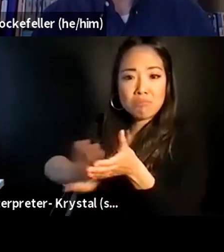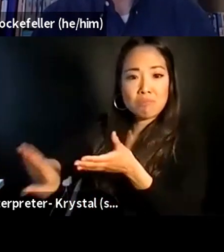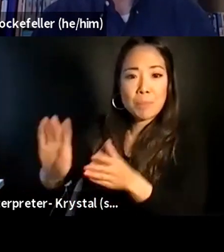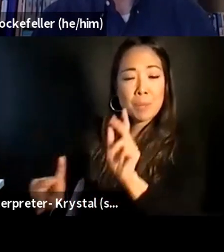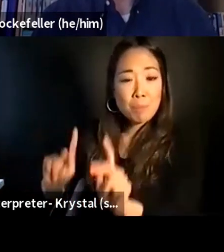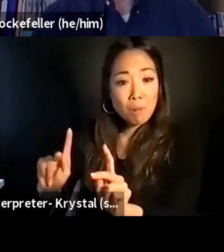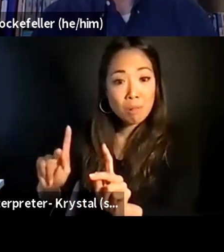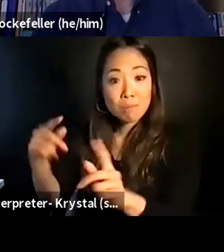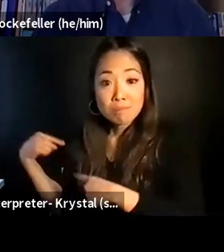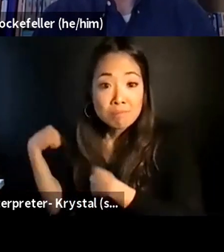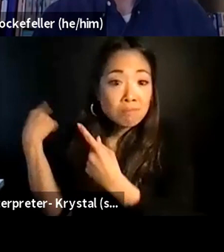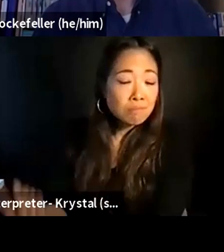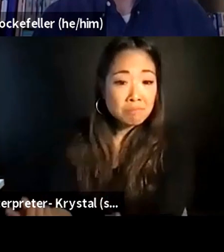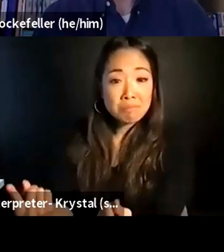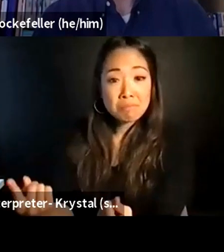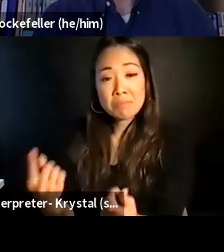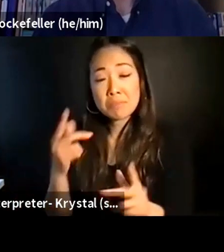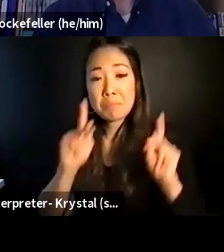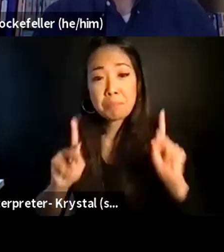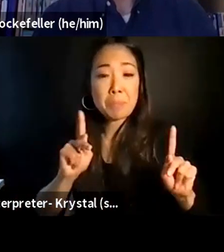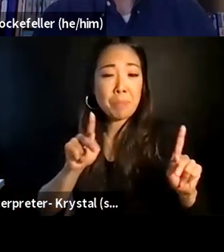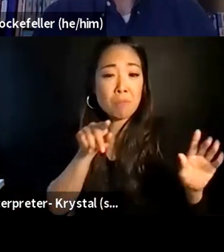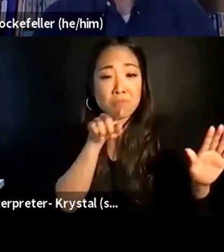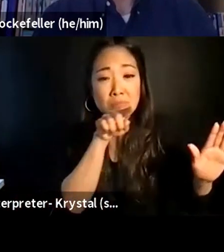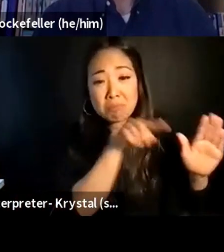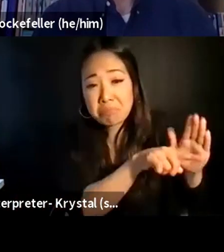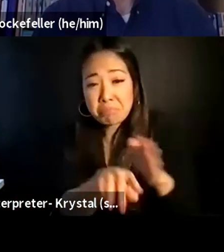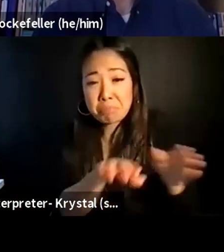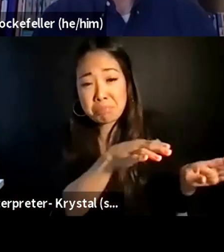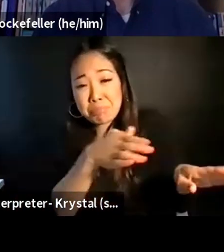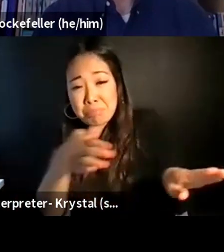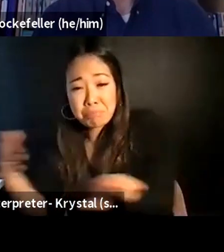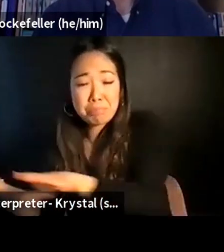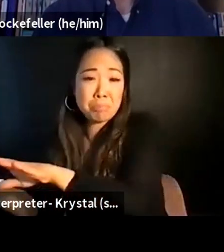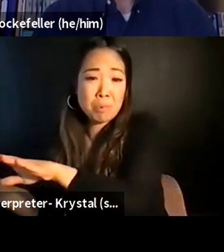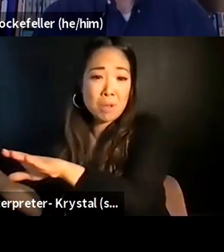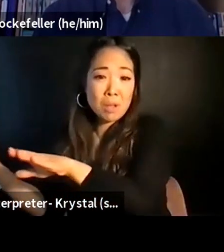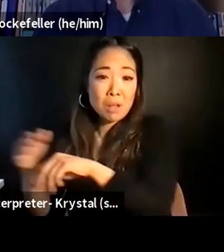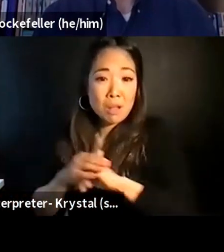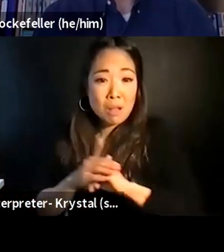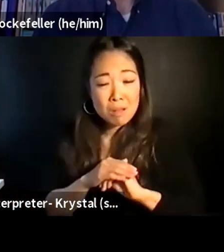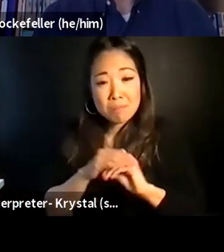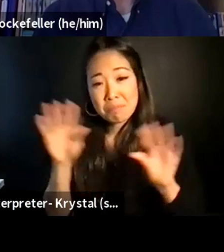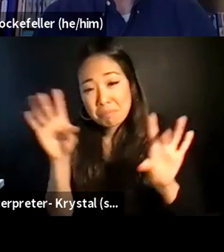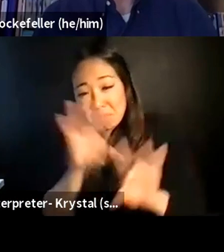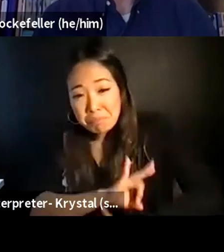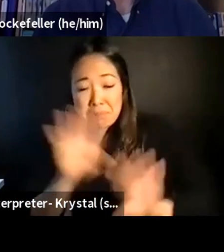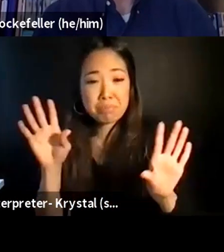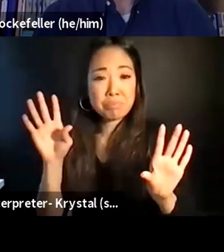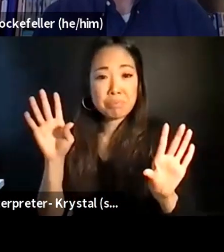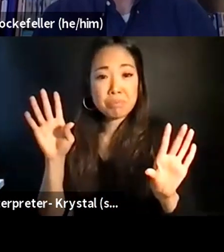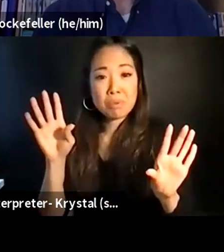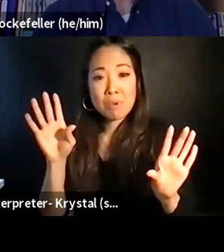Genocides, mass death from the concept of isolating a group of people and deciding that they, for any reason, don't deserve